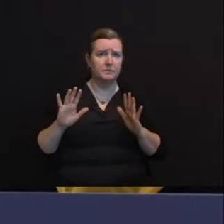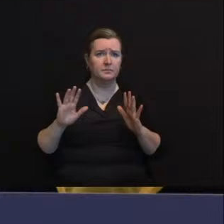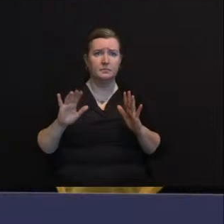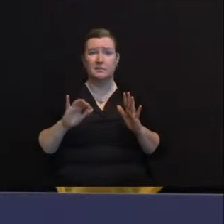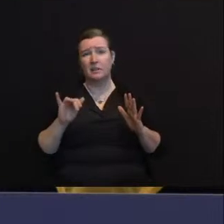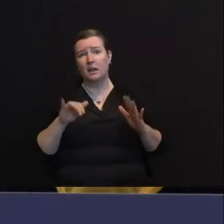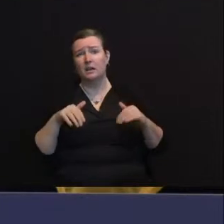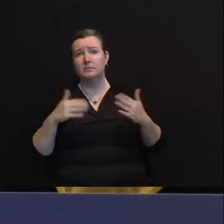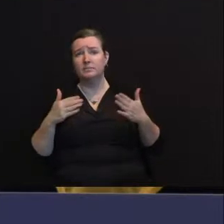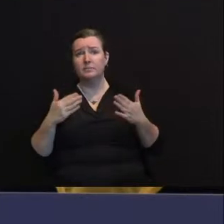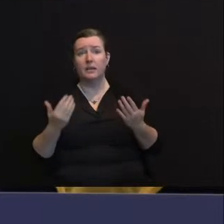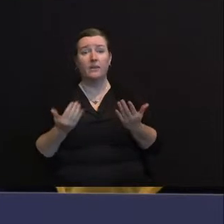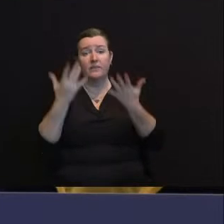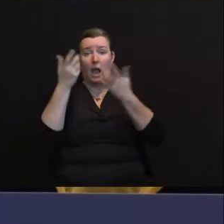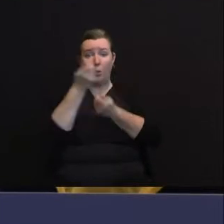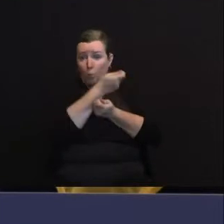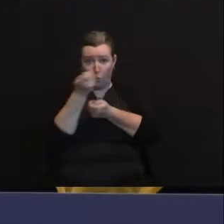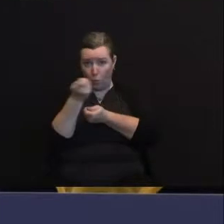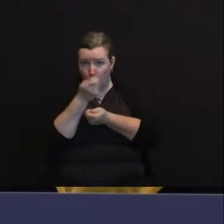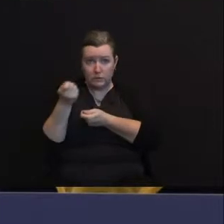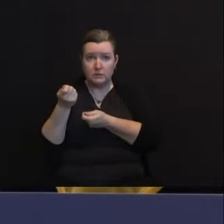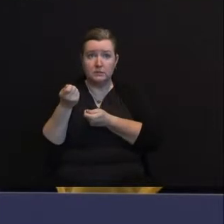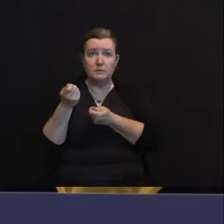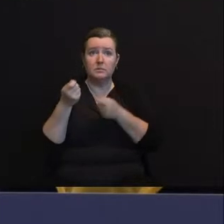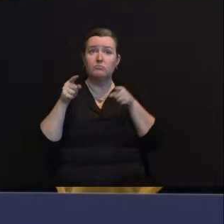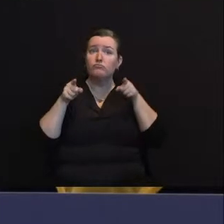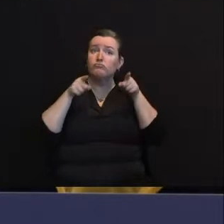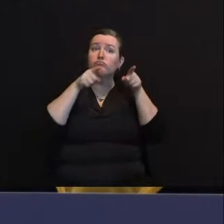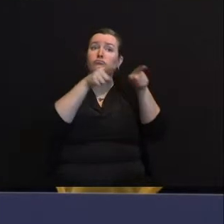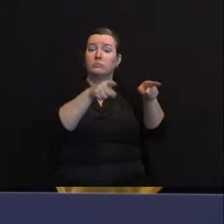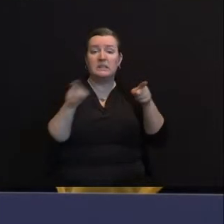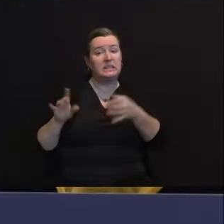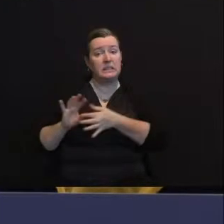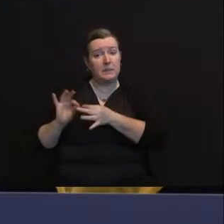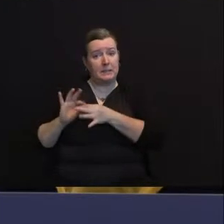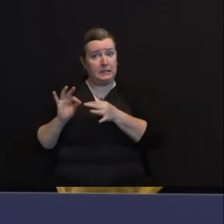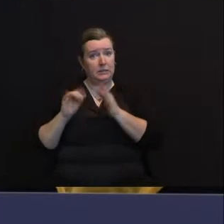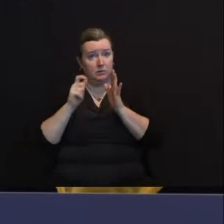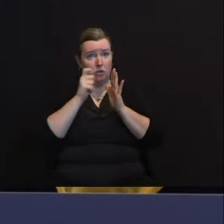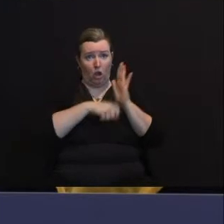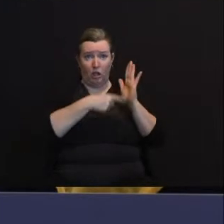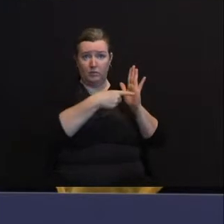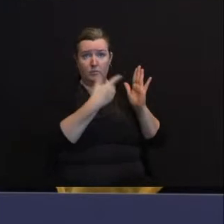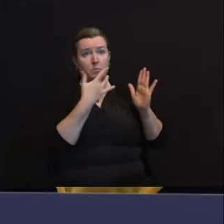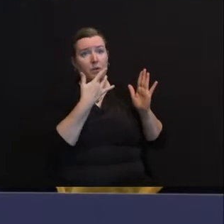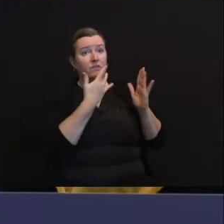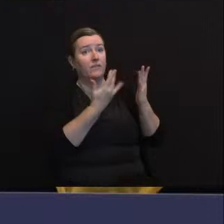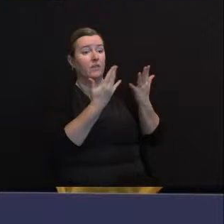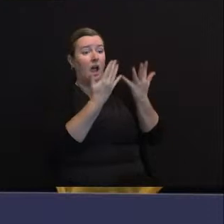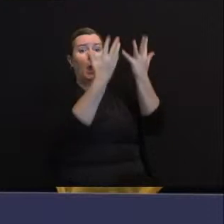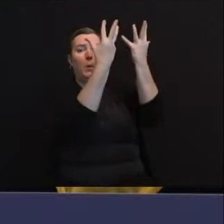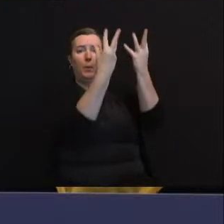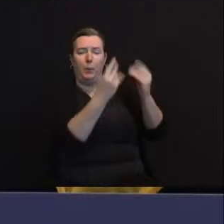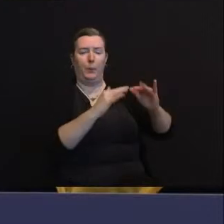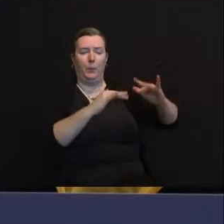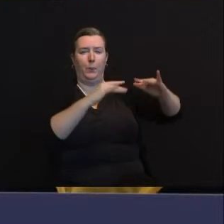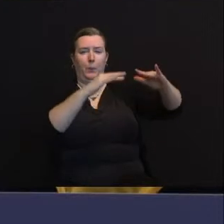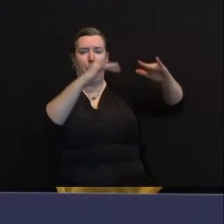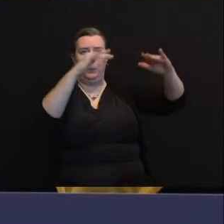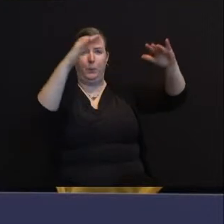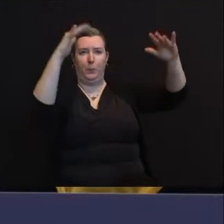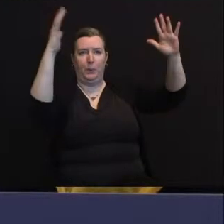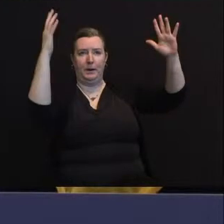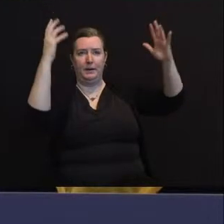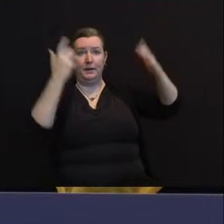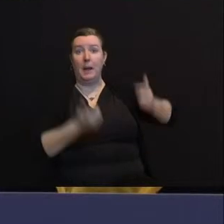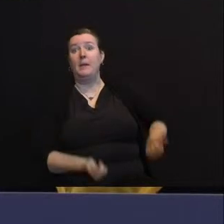up against a fire. And the punchline is you'd rather a smaller fire than a bigger fire.